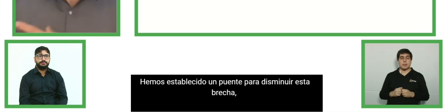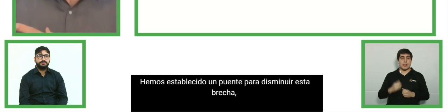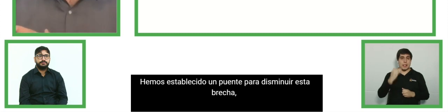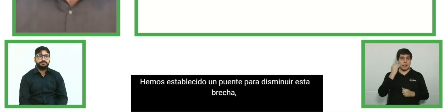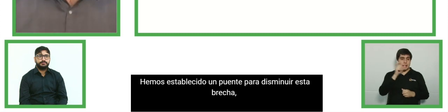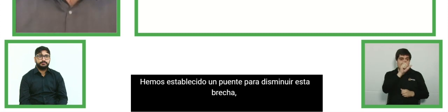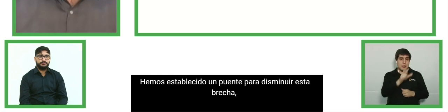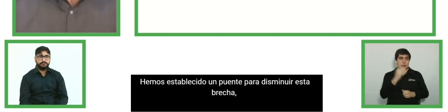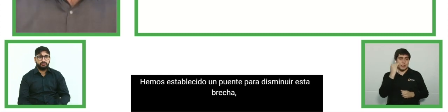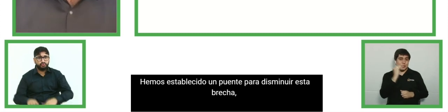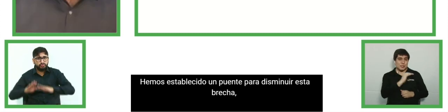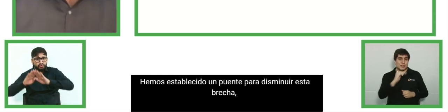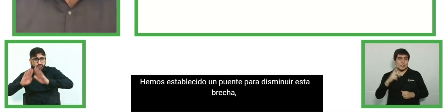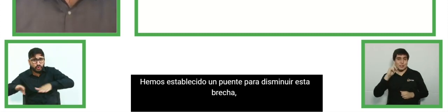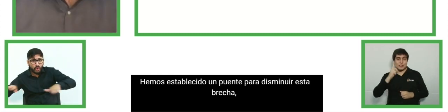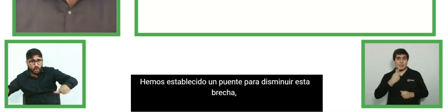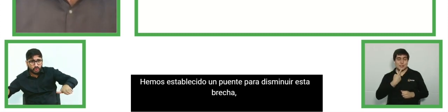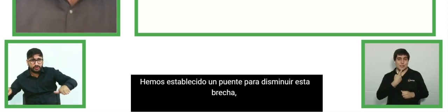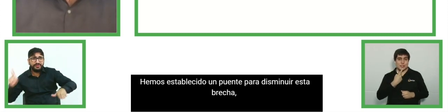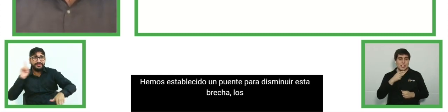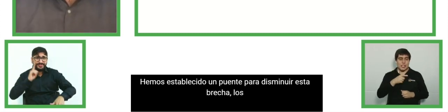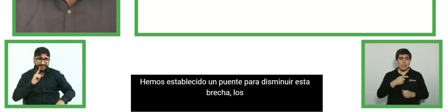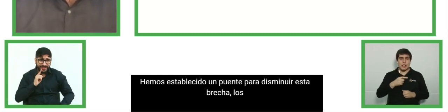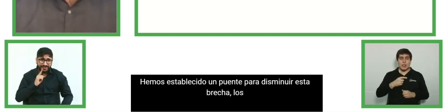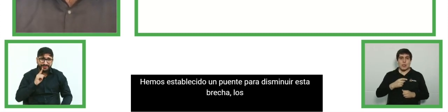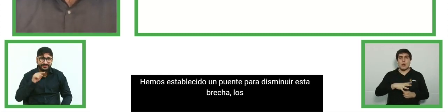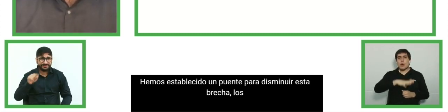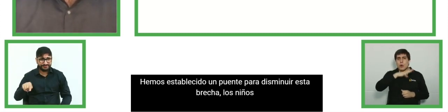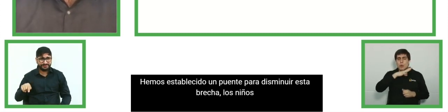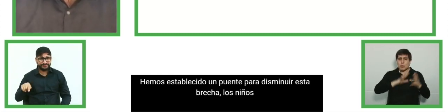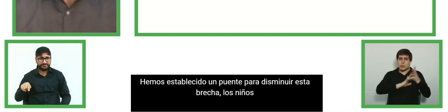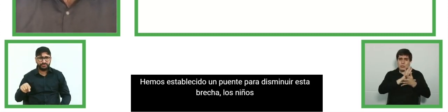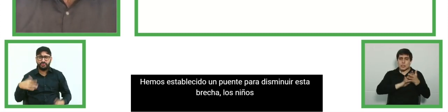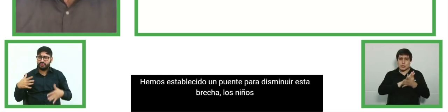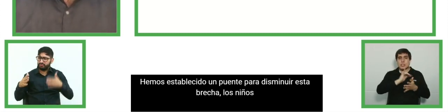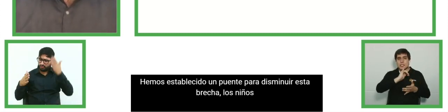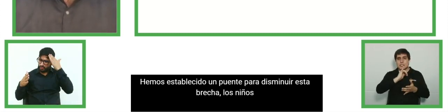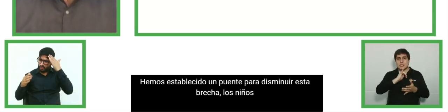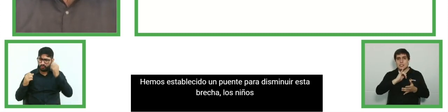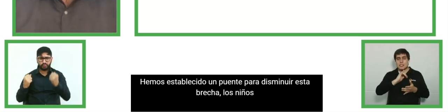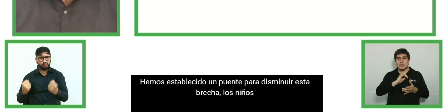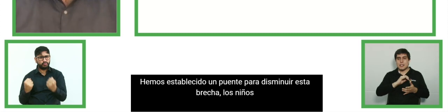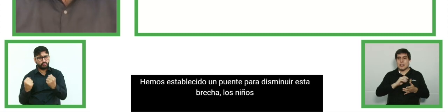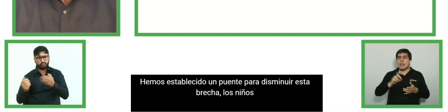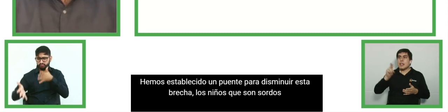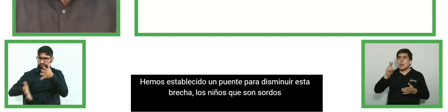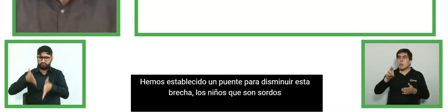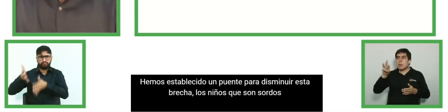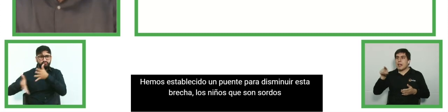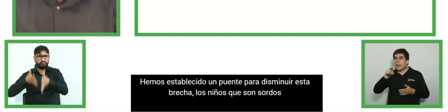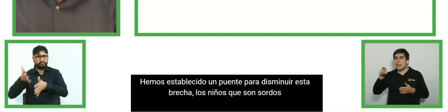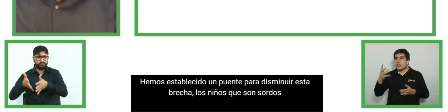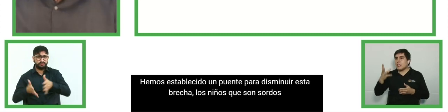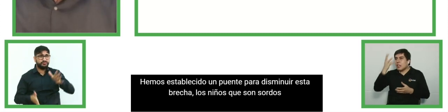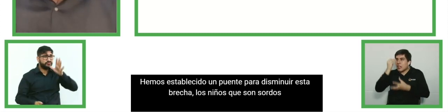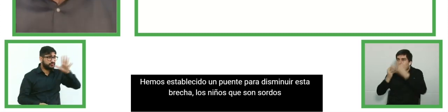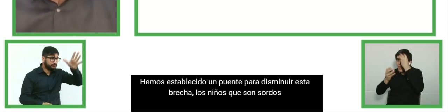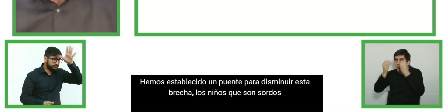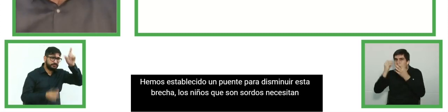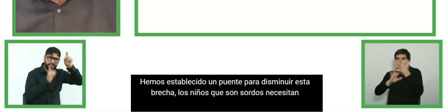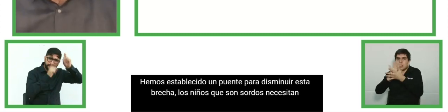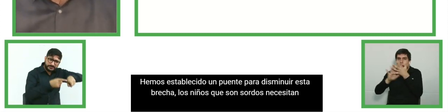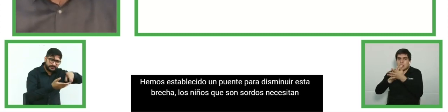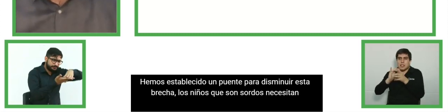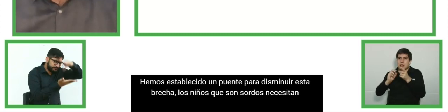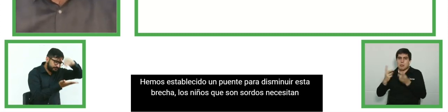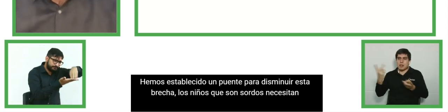that. So in brief, what we've done is we've come up with a smartphone app, and this app has been designed with the